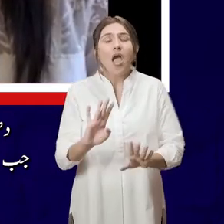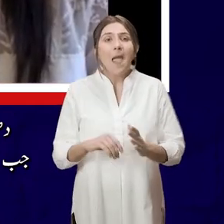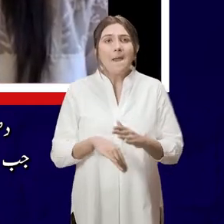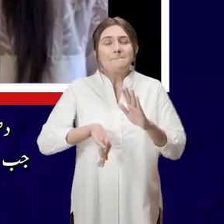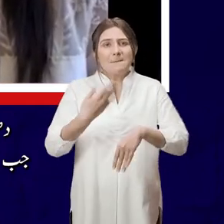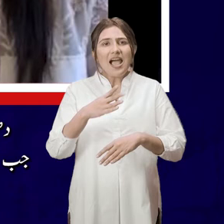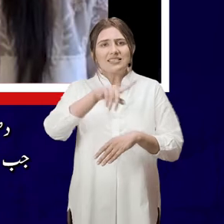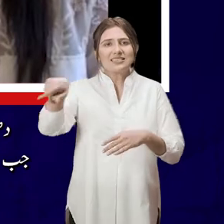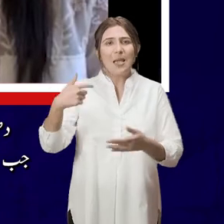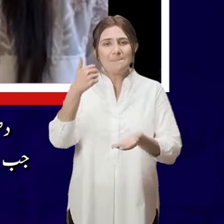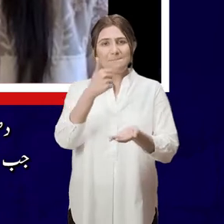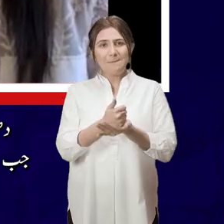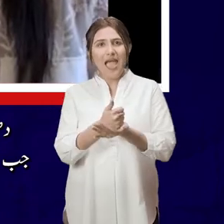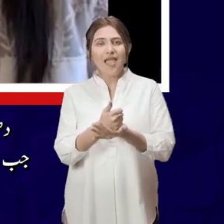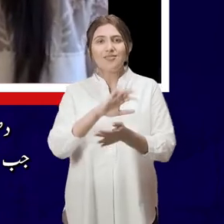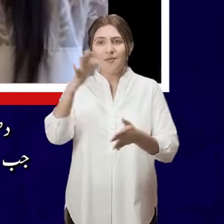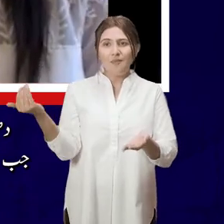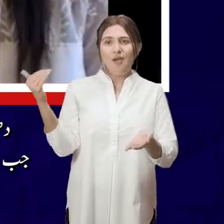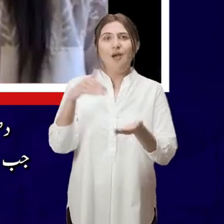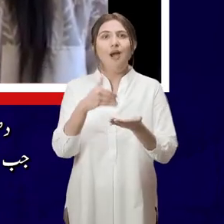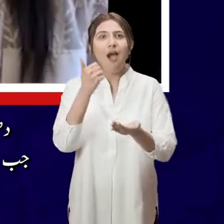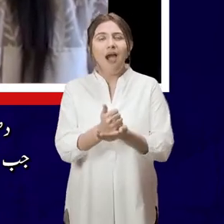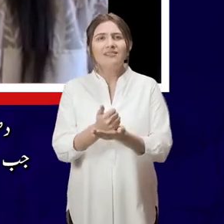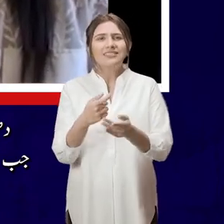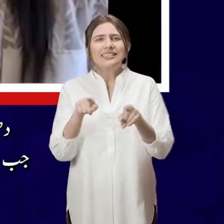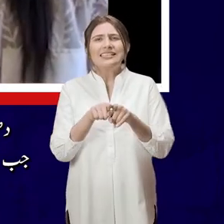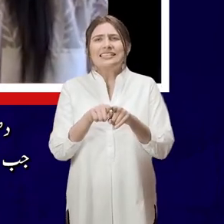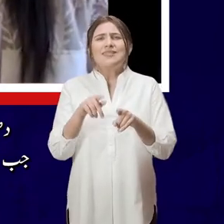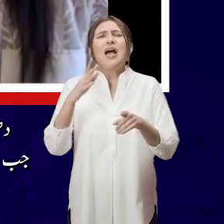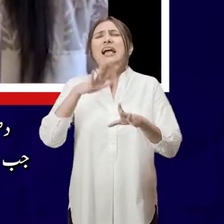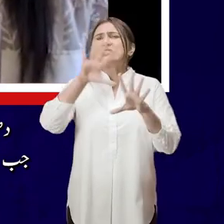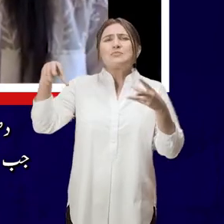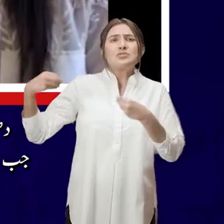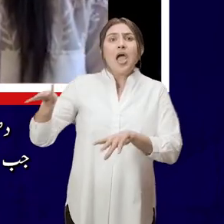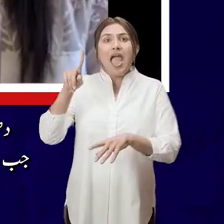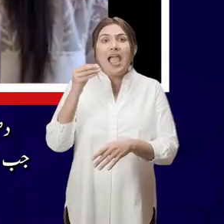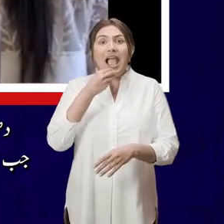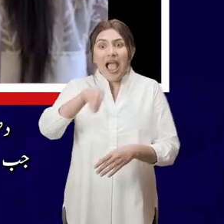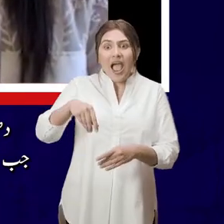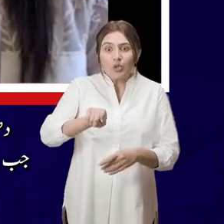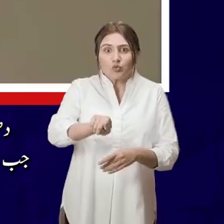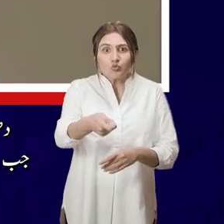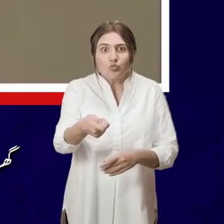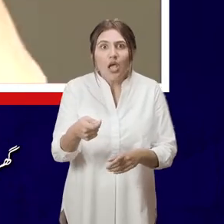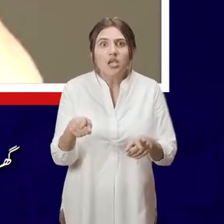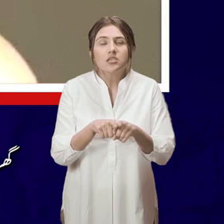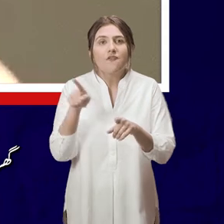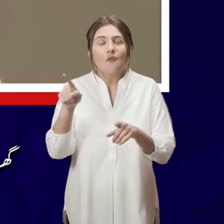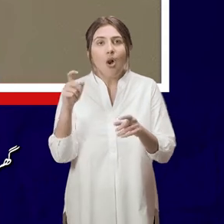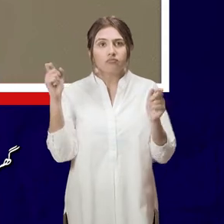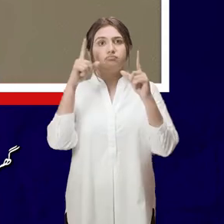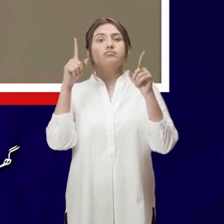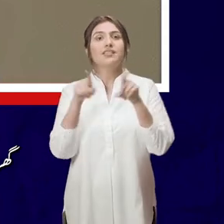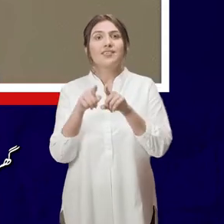sat on this platform, the earthen platform, it's nothing more than that. And it was like a throne for them. Suddenly they